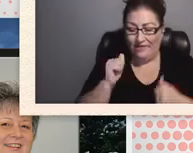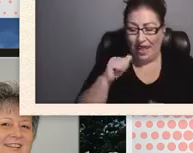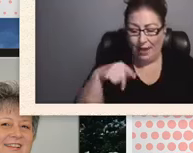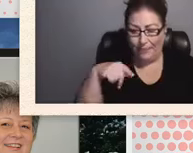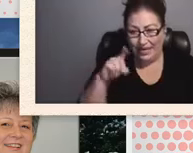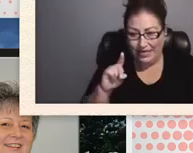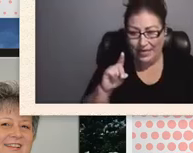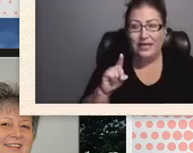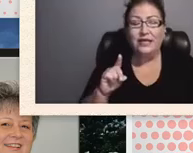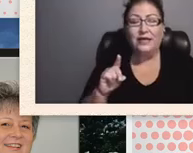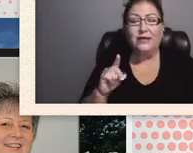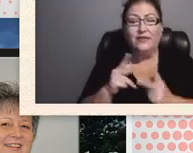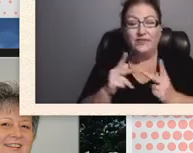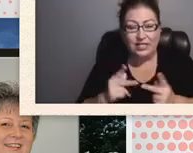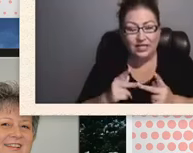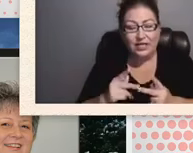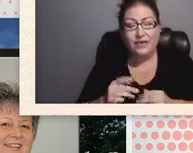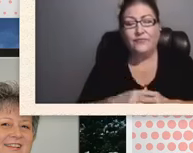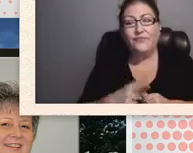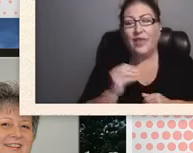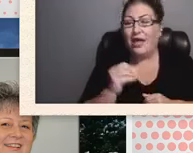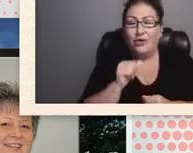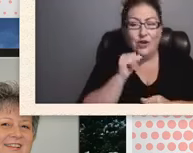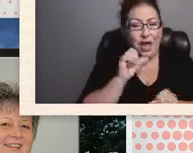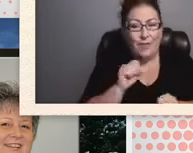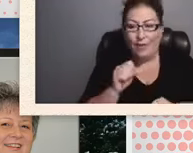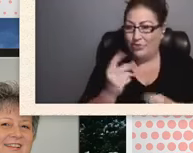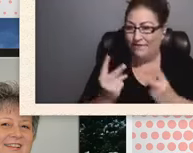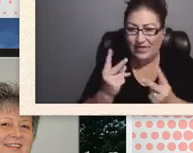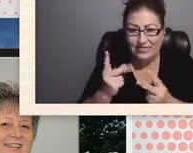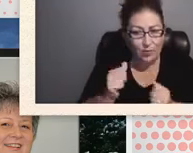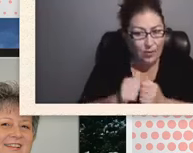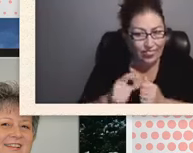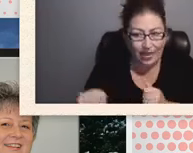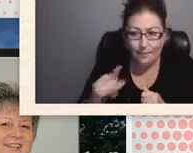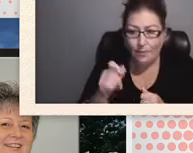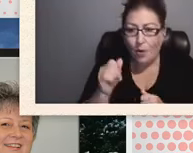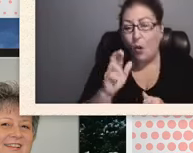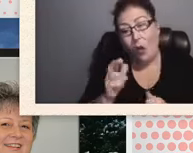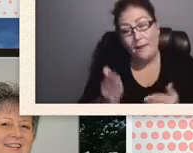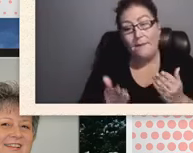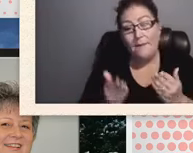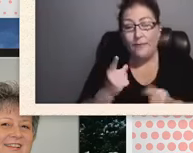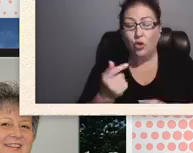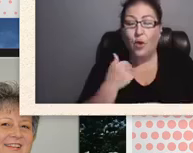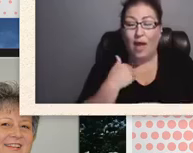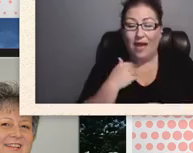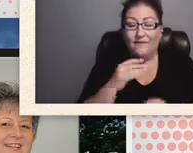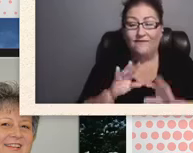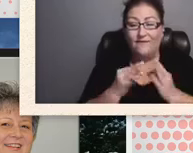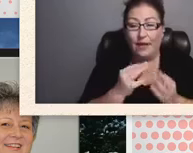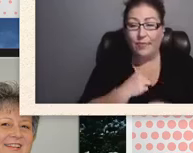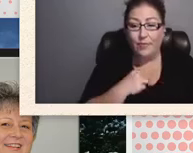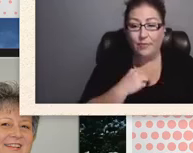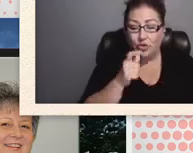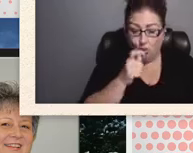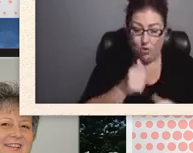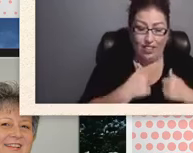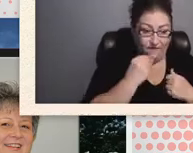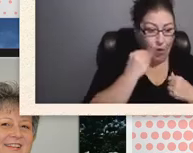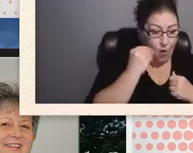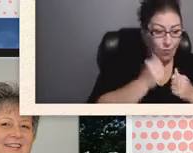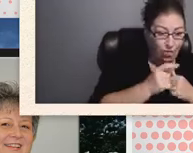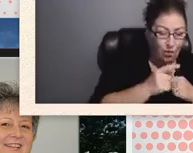home and you've not been able to visit them, or perhaps you have family members who live at home with you, but their